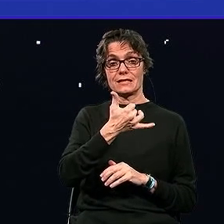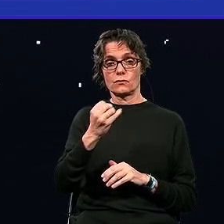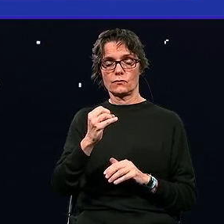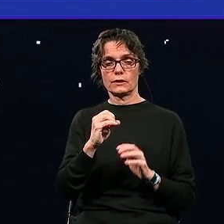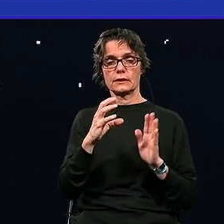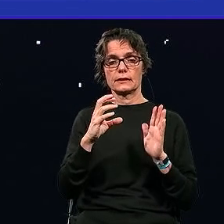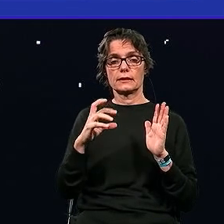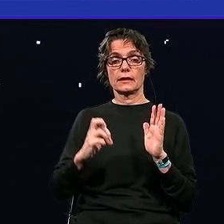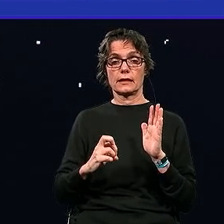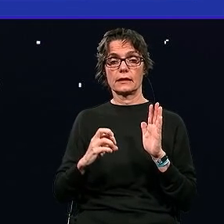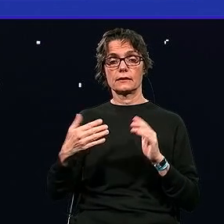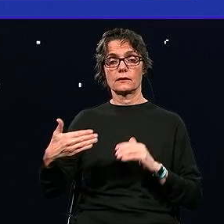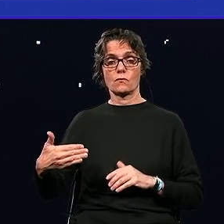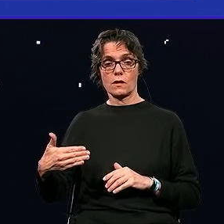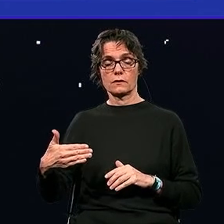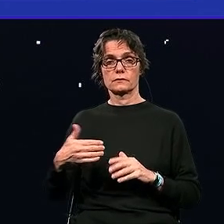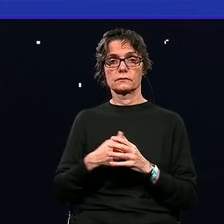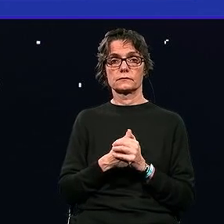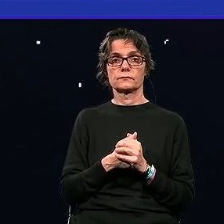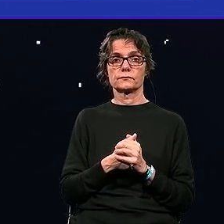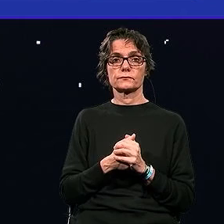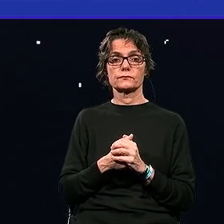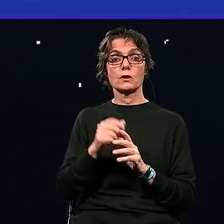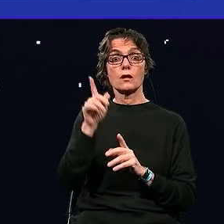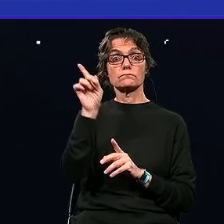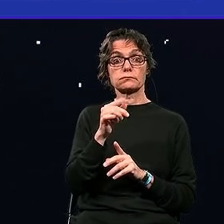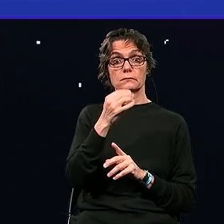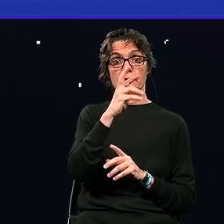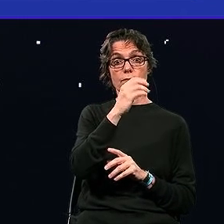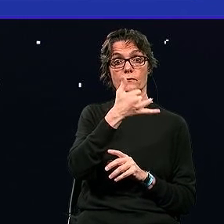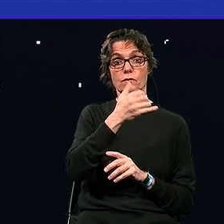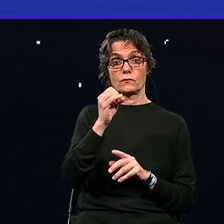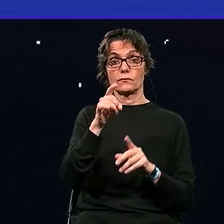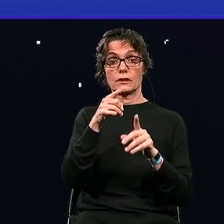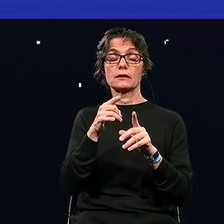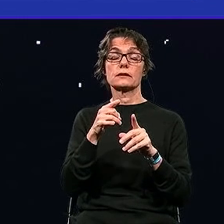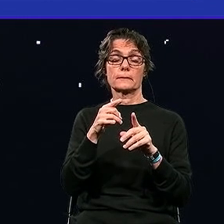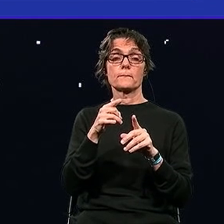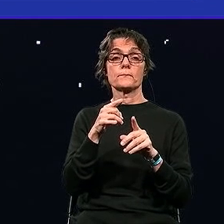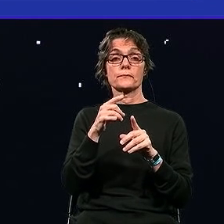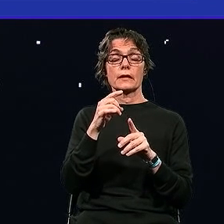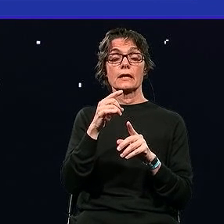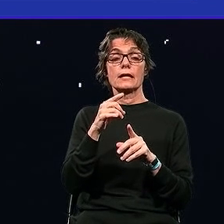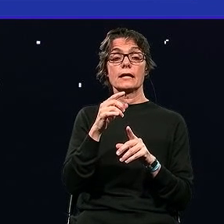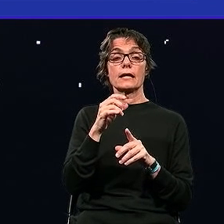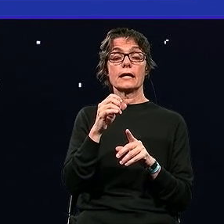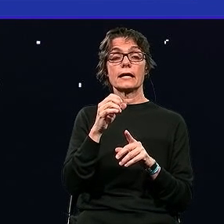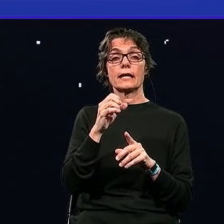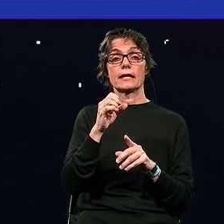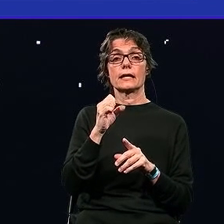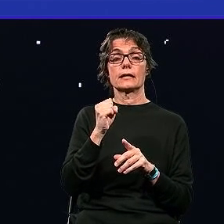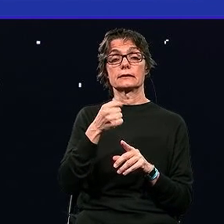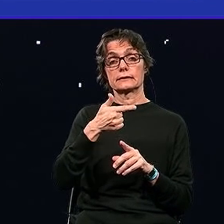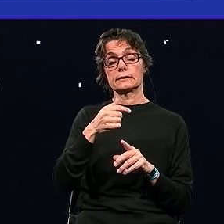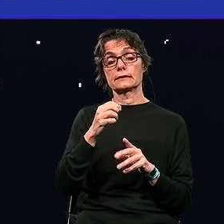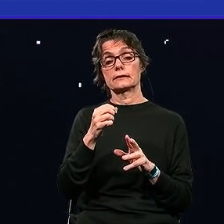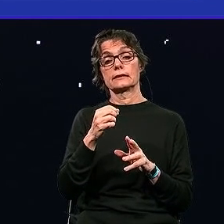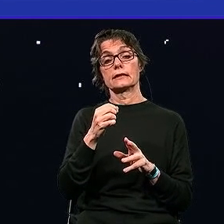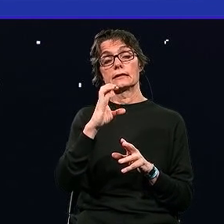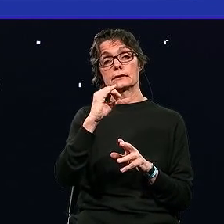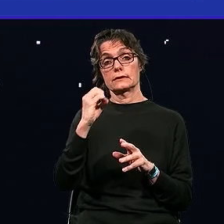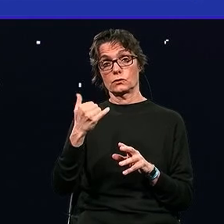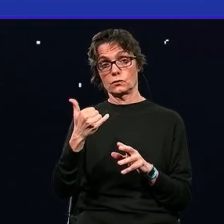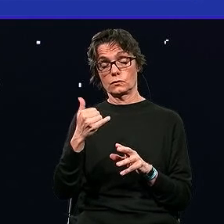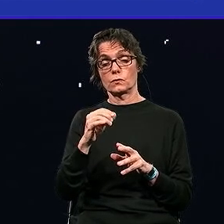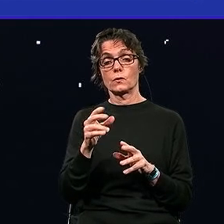8, and 1. So the first of those numbers you'll remember from the presentation, 320 gigatons of